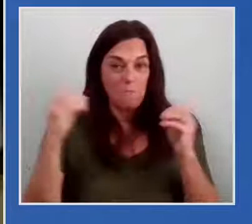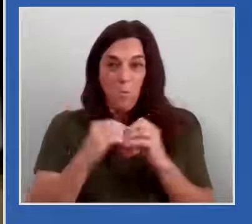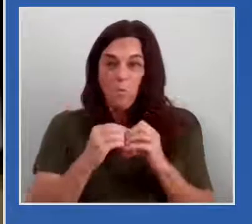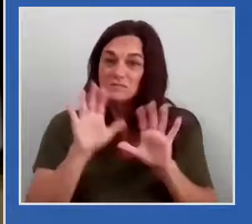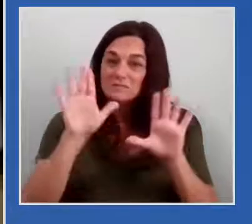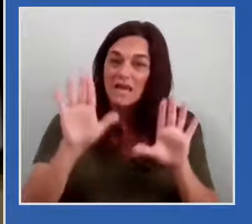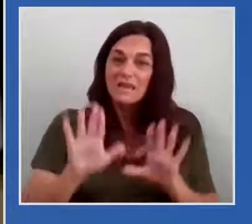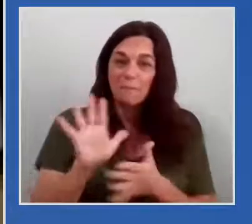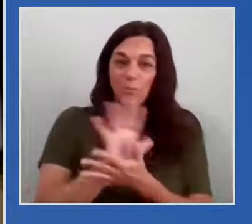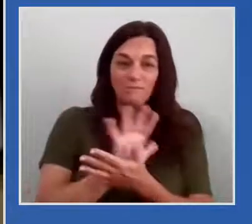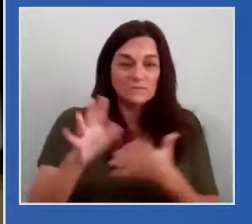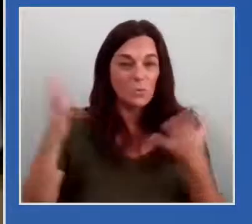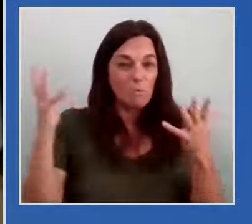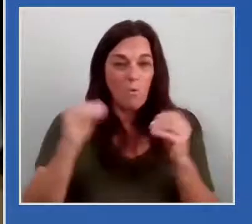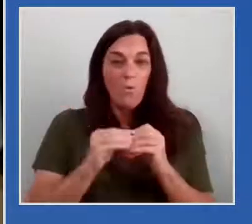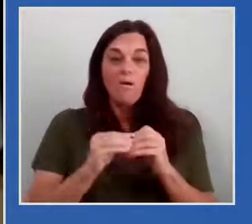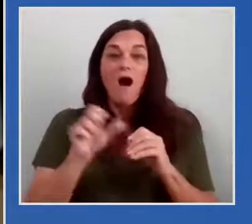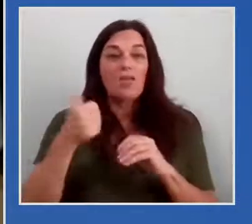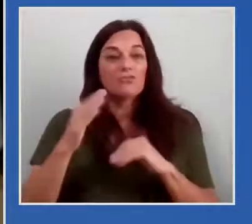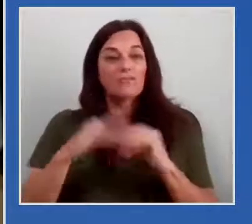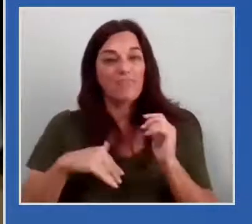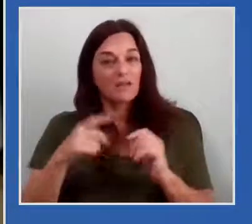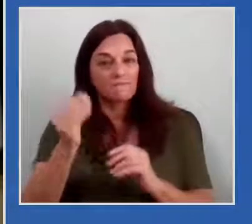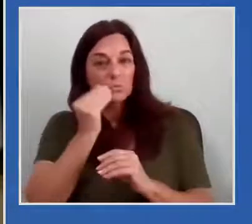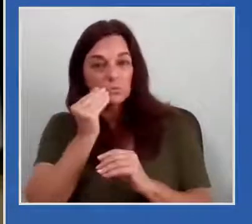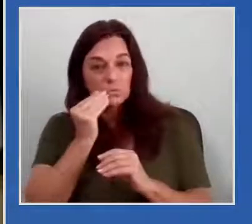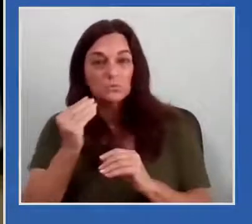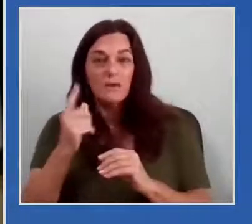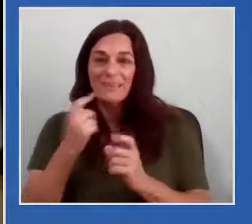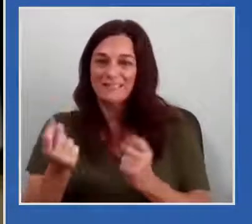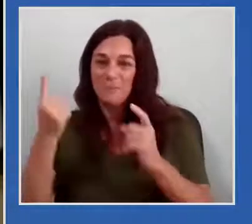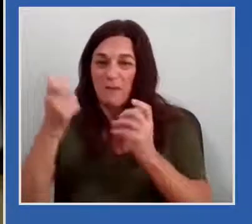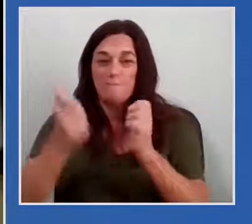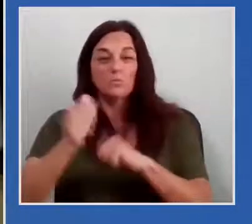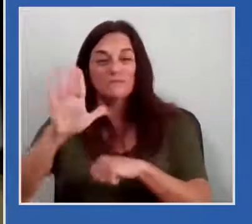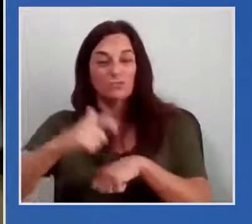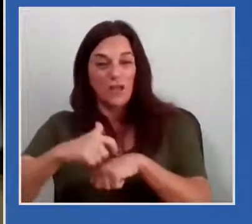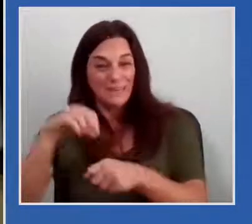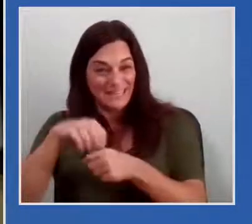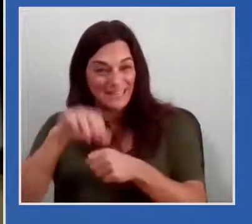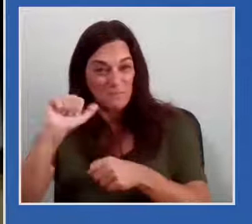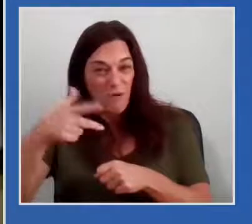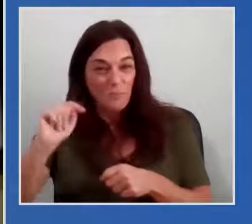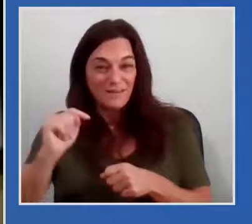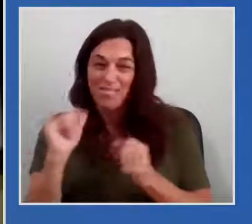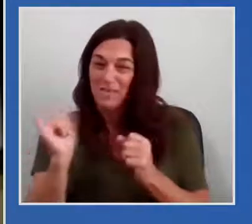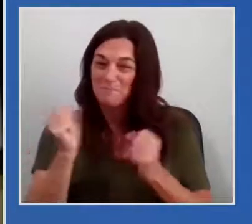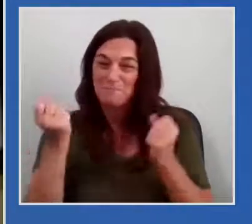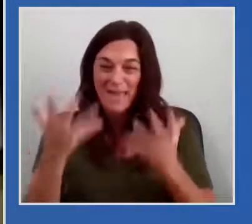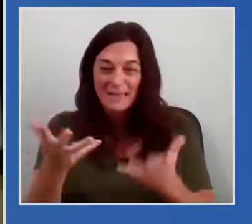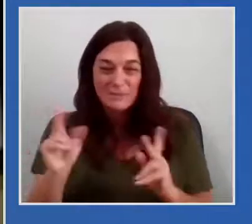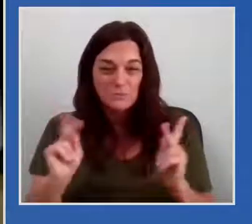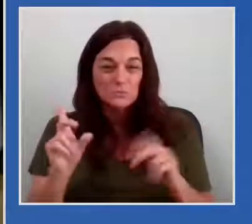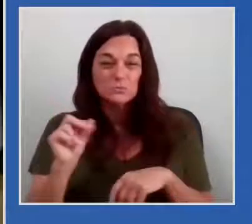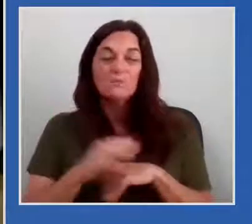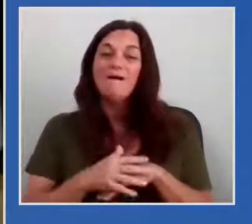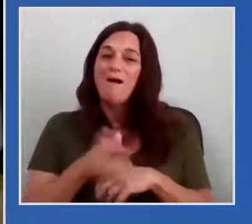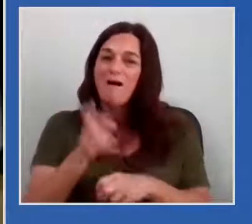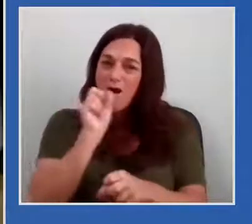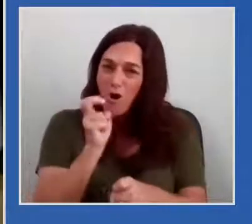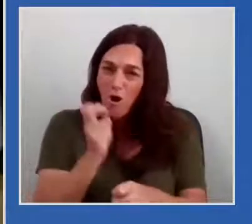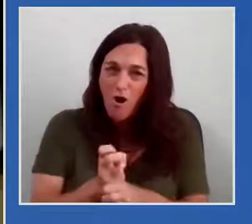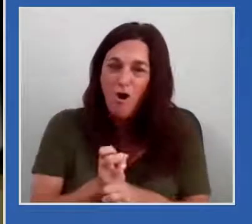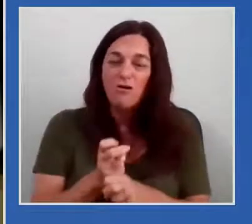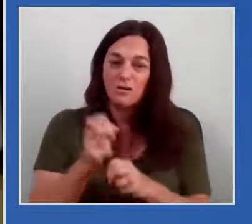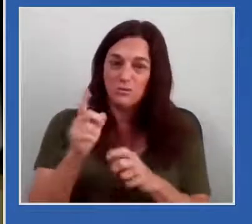Other than getting groceries, they spend most of their time in their apartment, like so many people do. It's harder than ever to spend time with the people